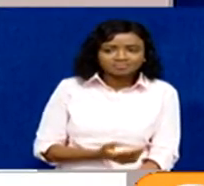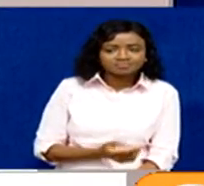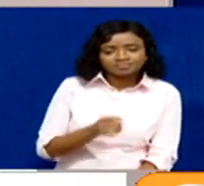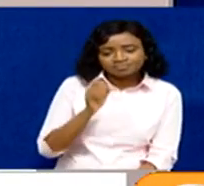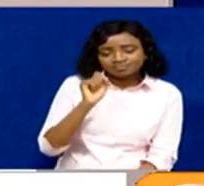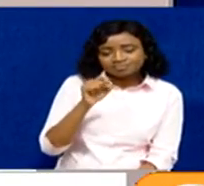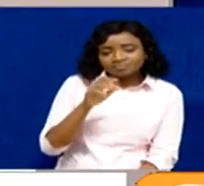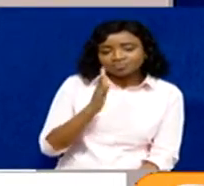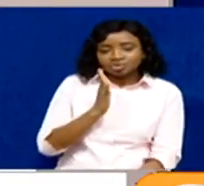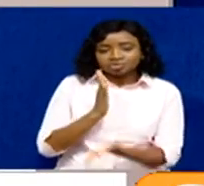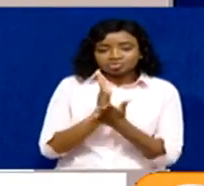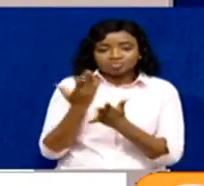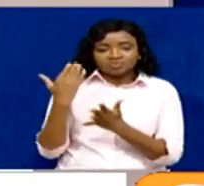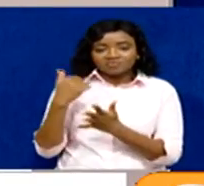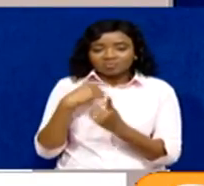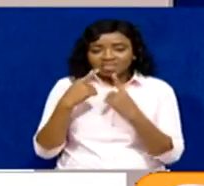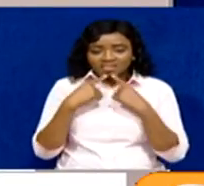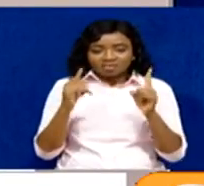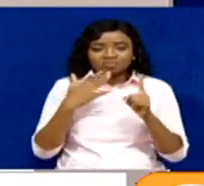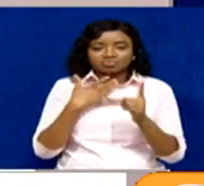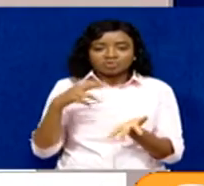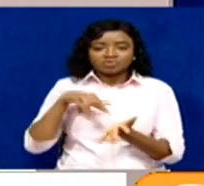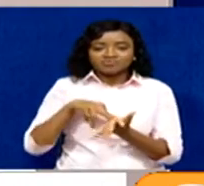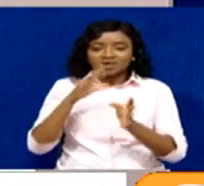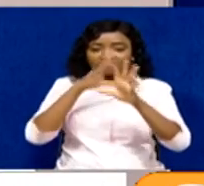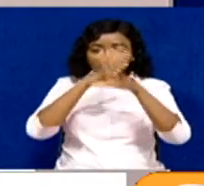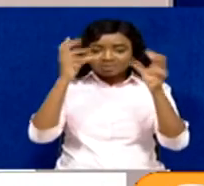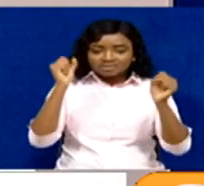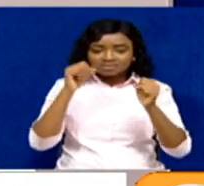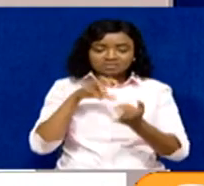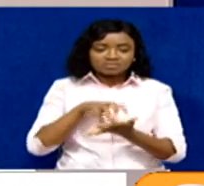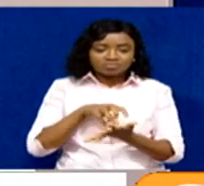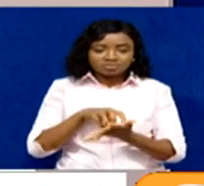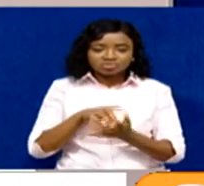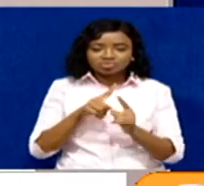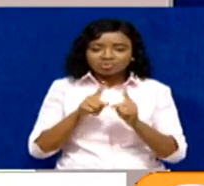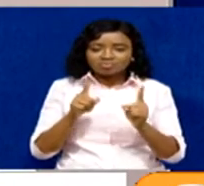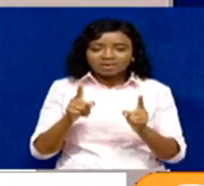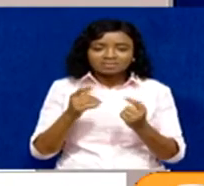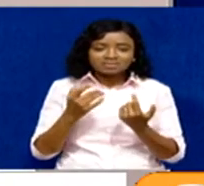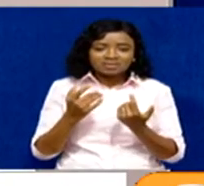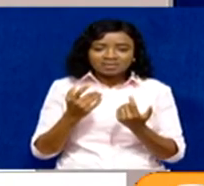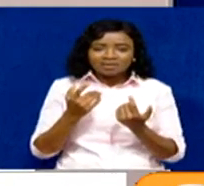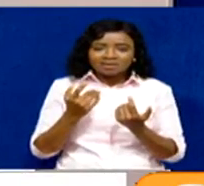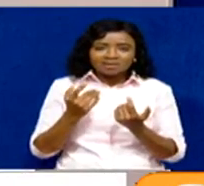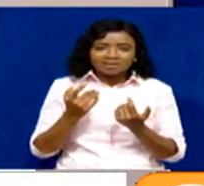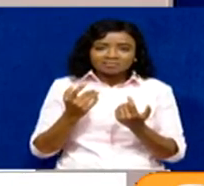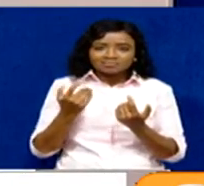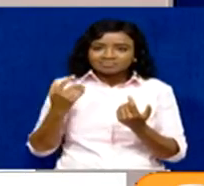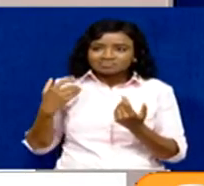Yes, I declared interest in the presidency because after, you know, working